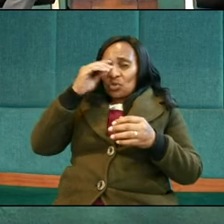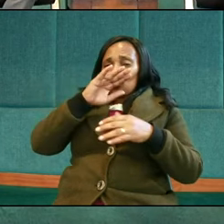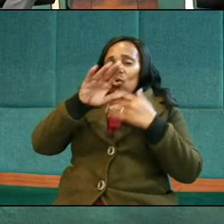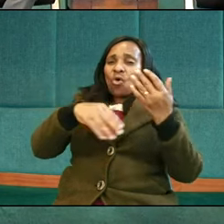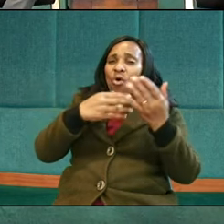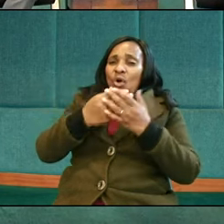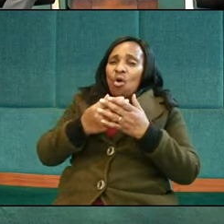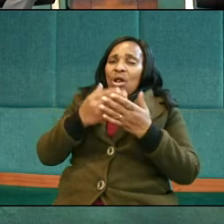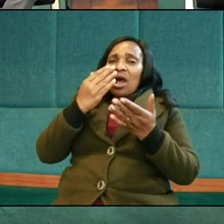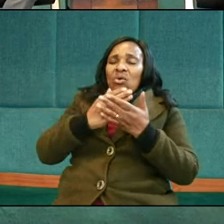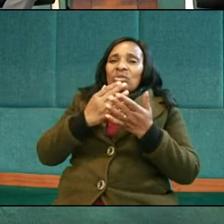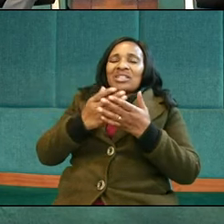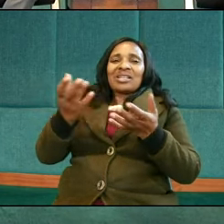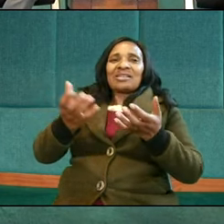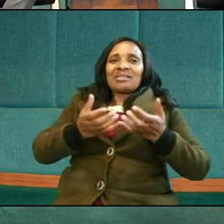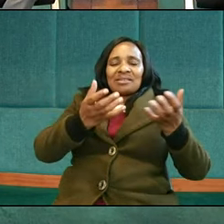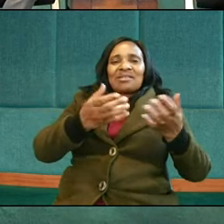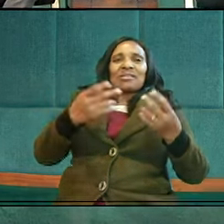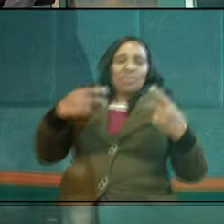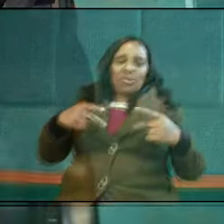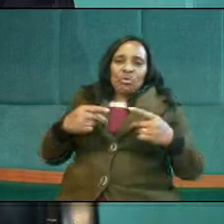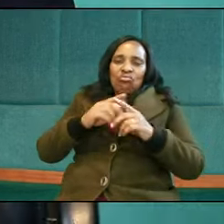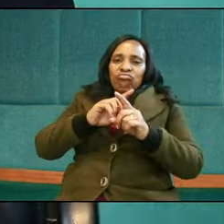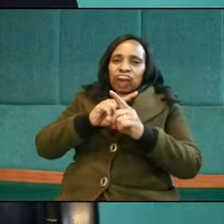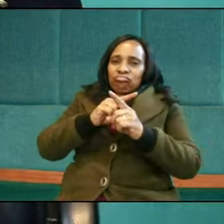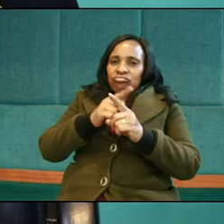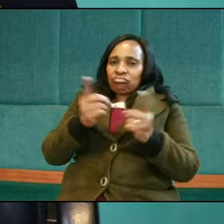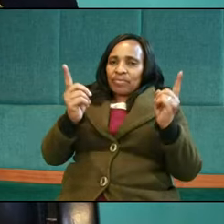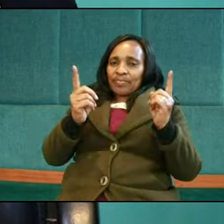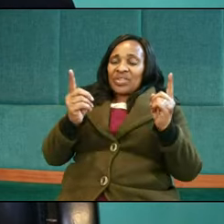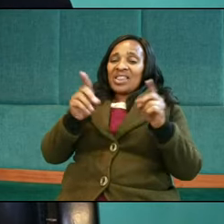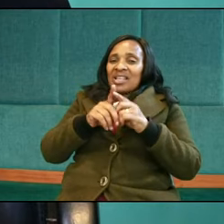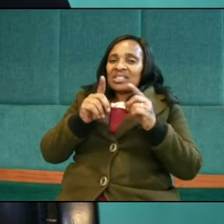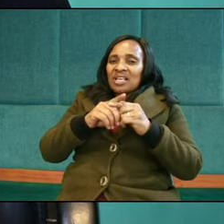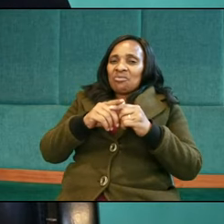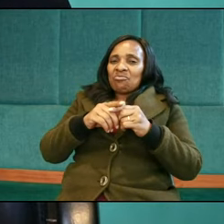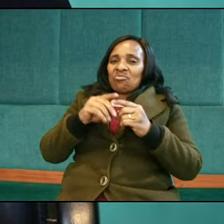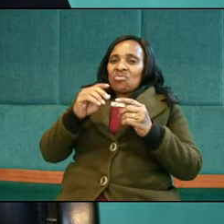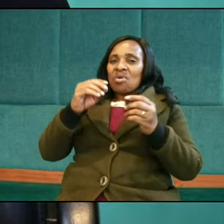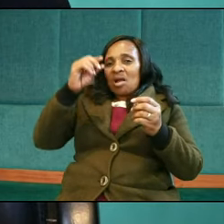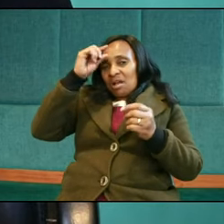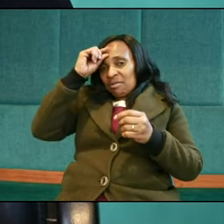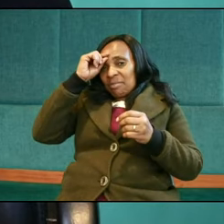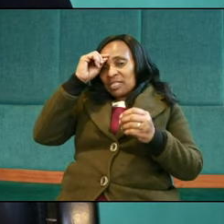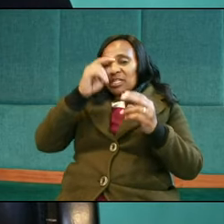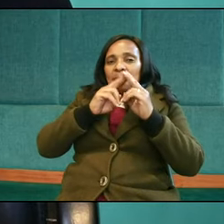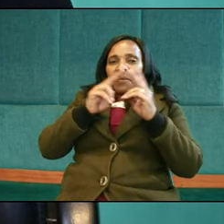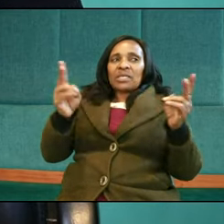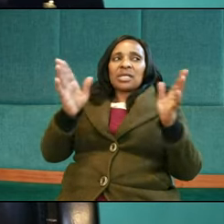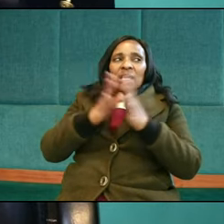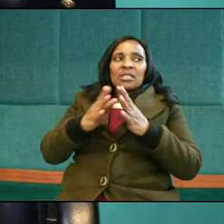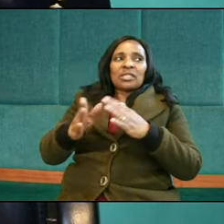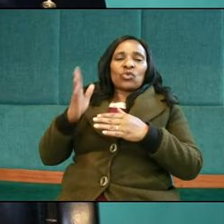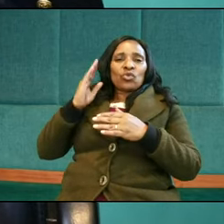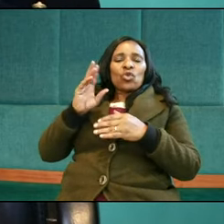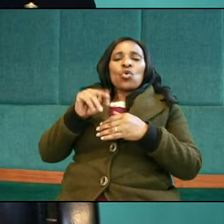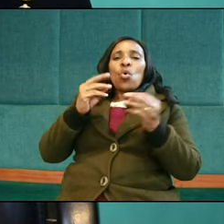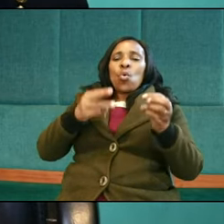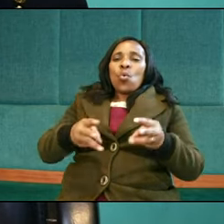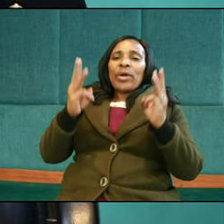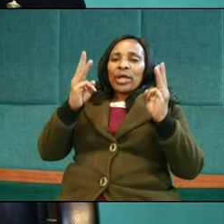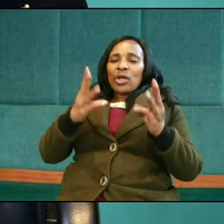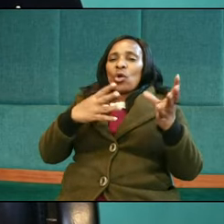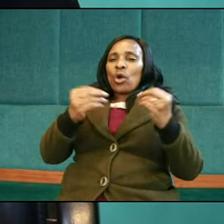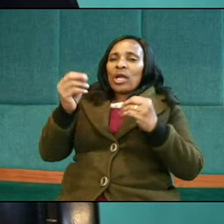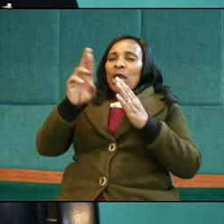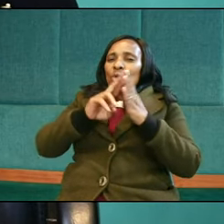are actually needs of the people. Mm. Or like civil peace and security. There is no way, as Ashila said, you're going